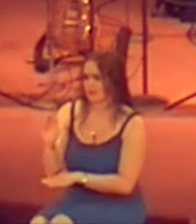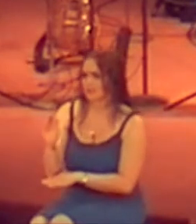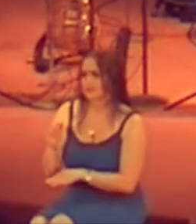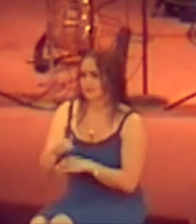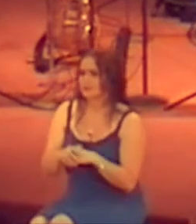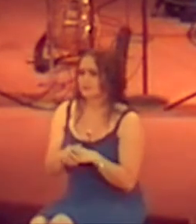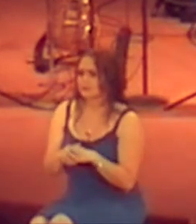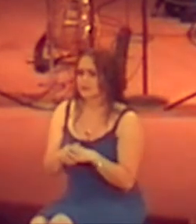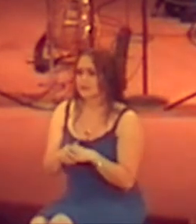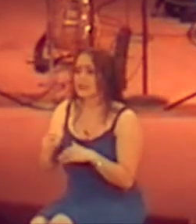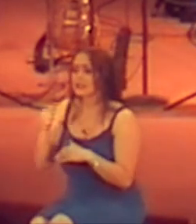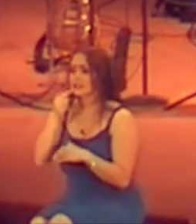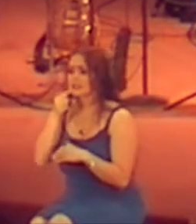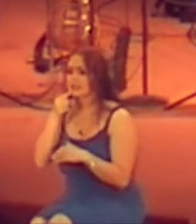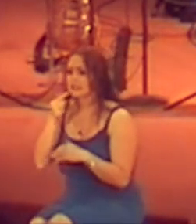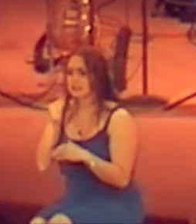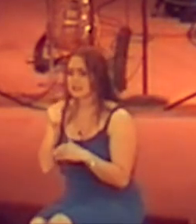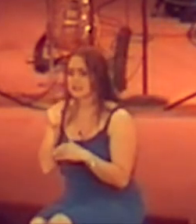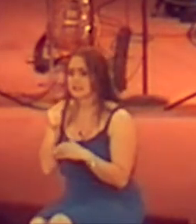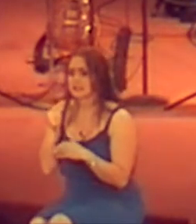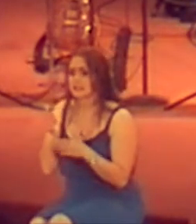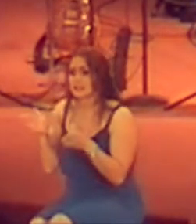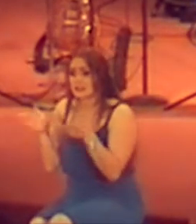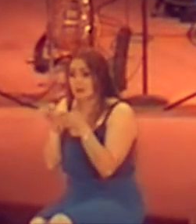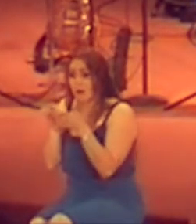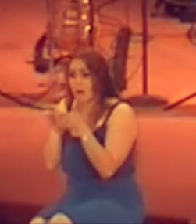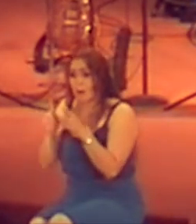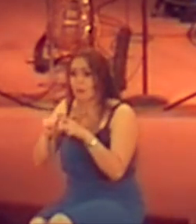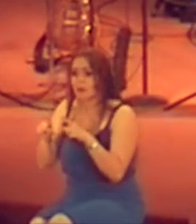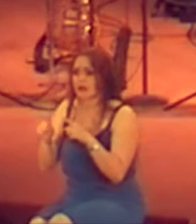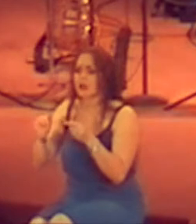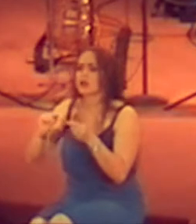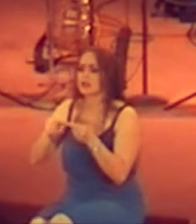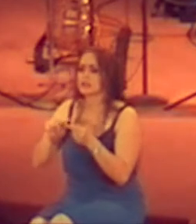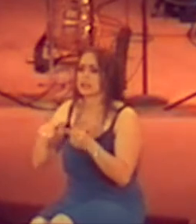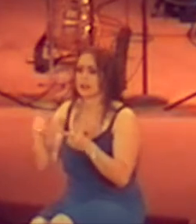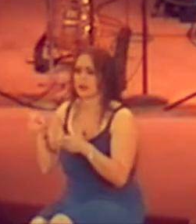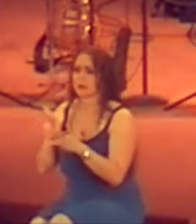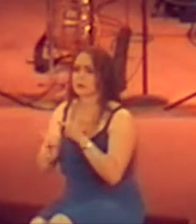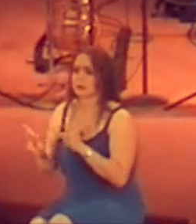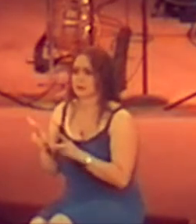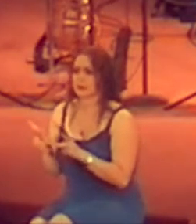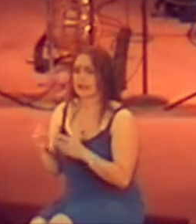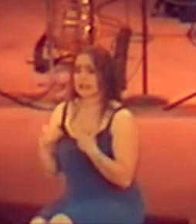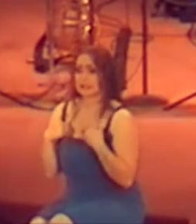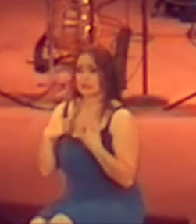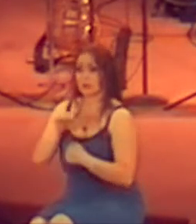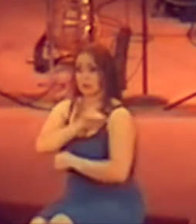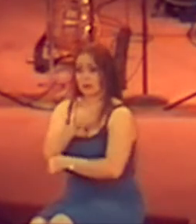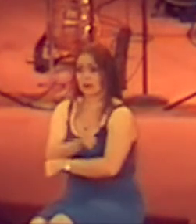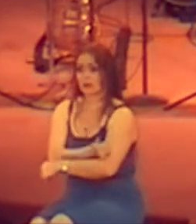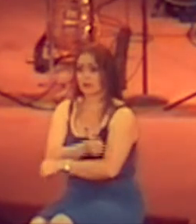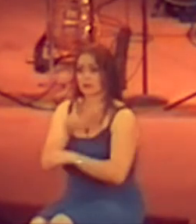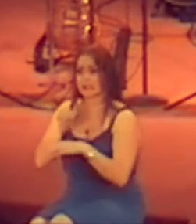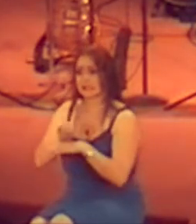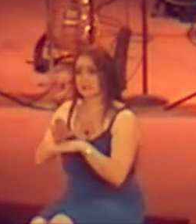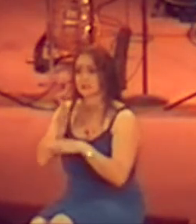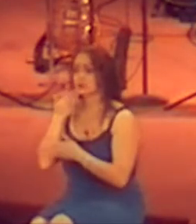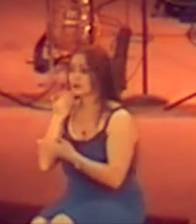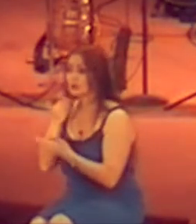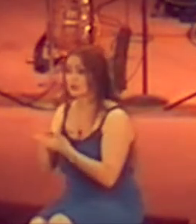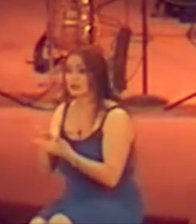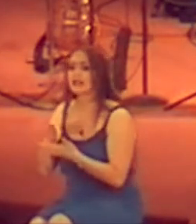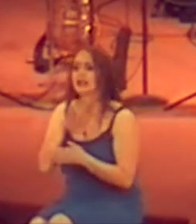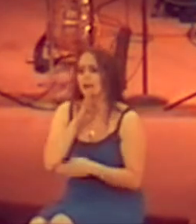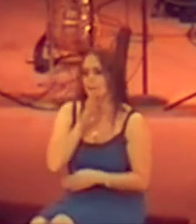The tongue, despite its size, has the ability to hurt others. The tongue can have powerful influences in both good and